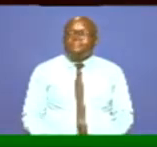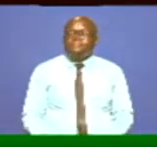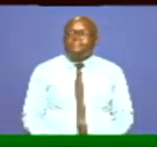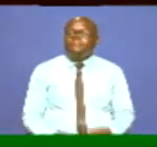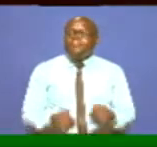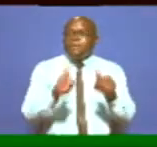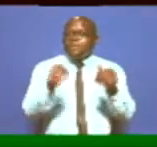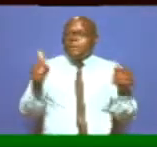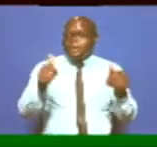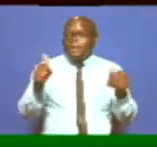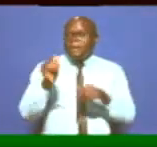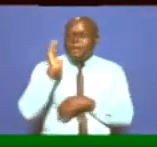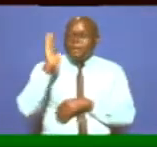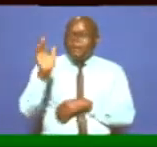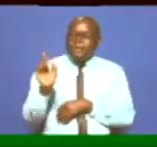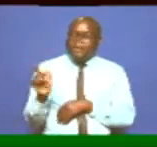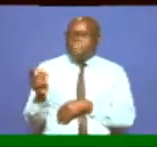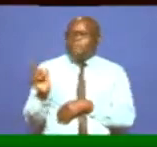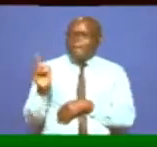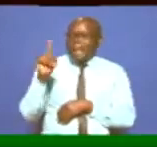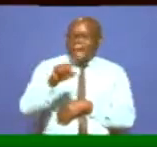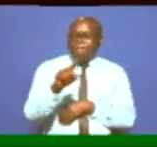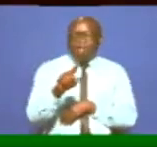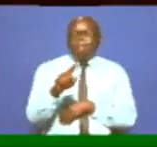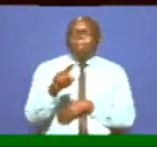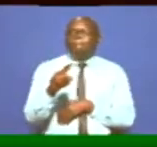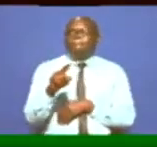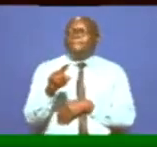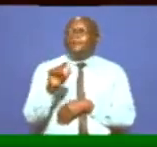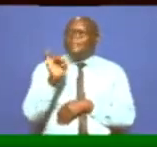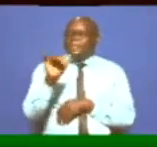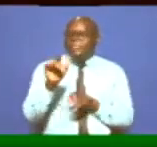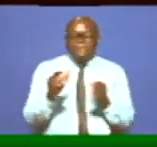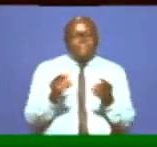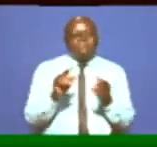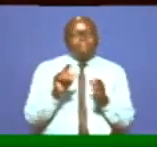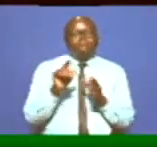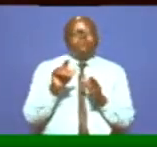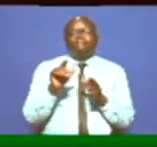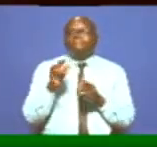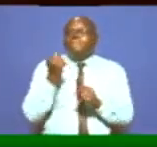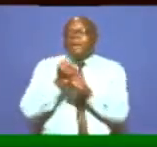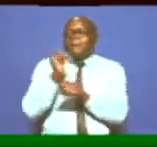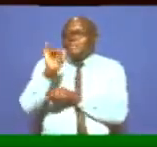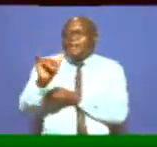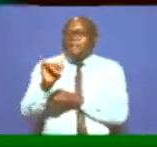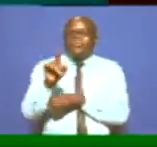I'm sure she would be absent. So we can let it for another, maybe tomorrow, actually,